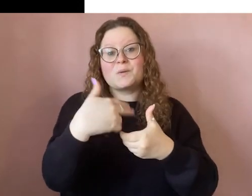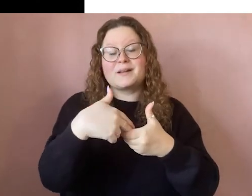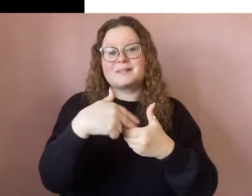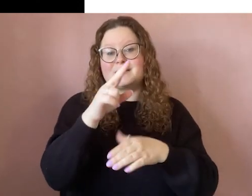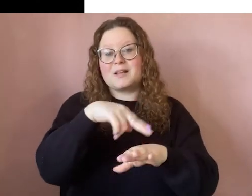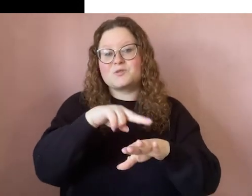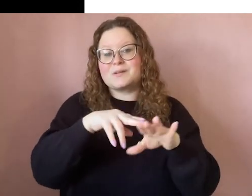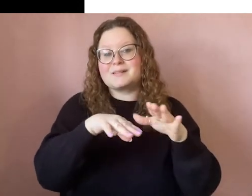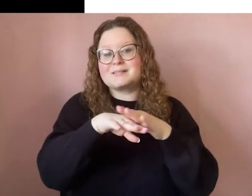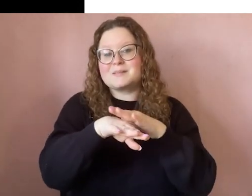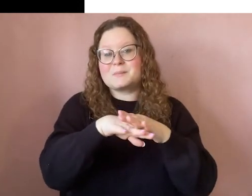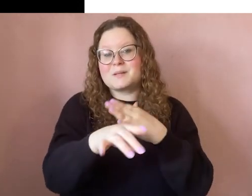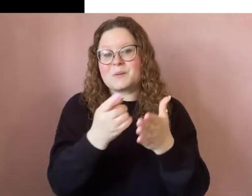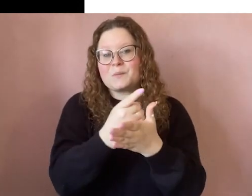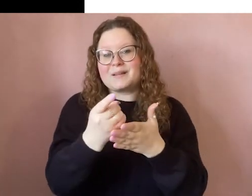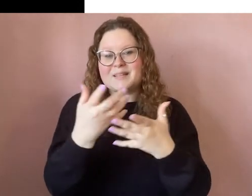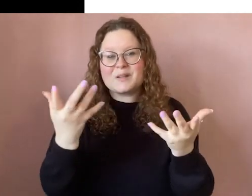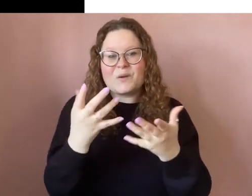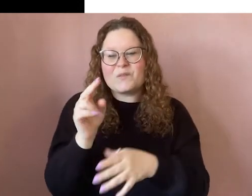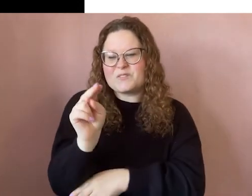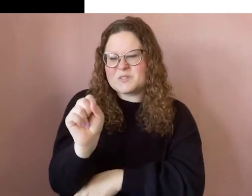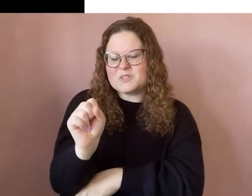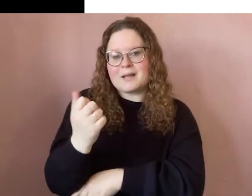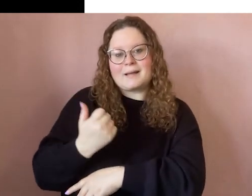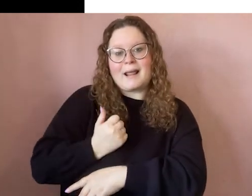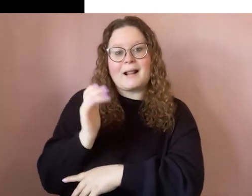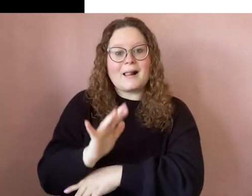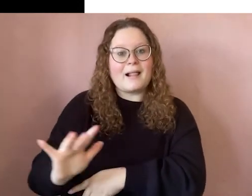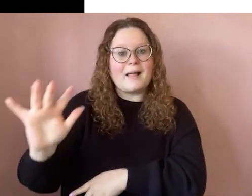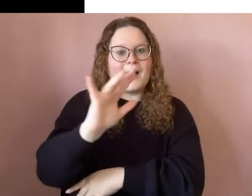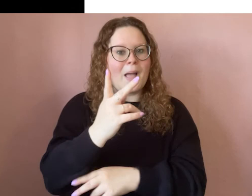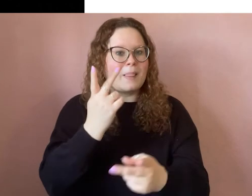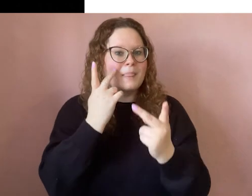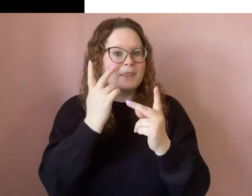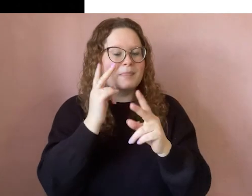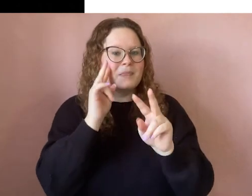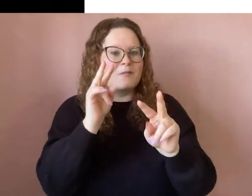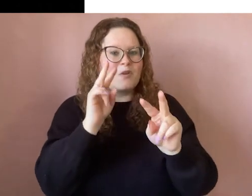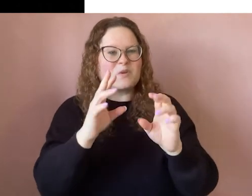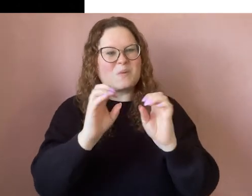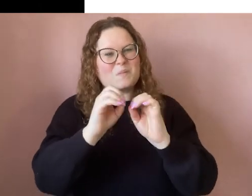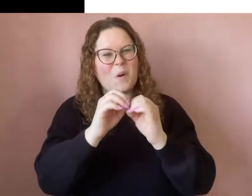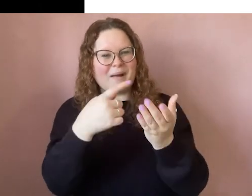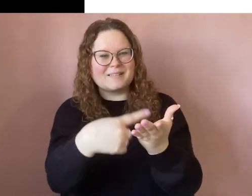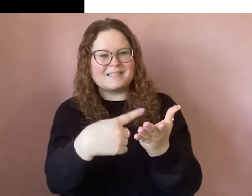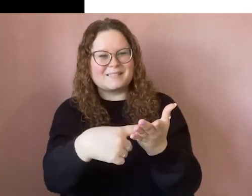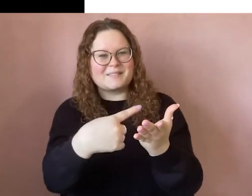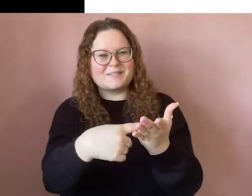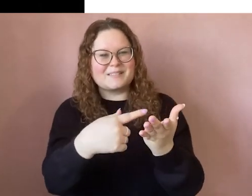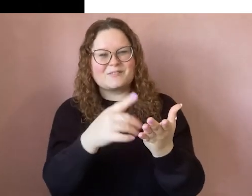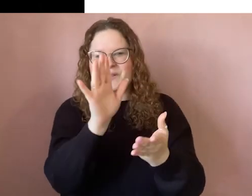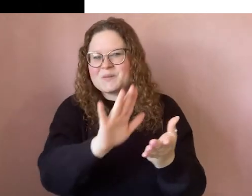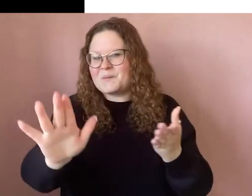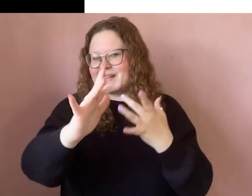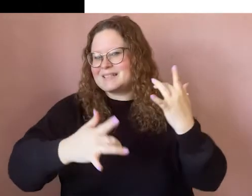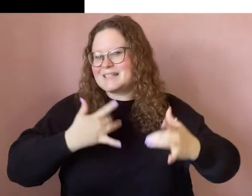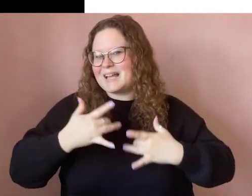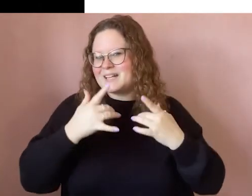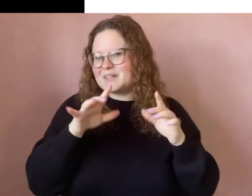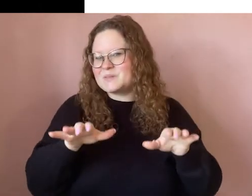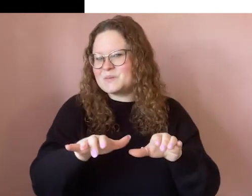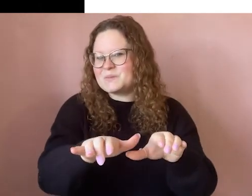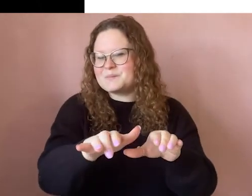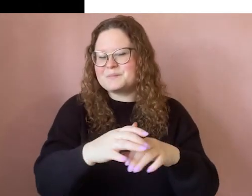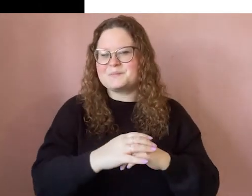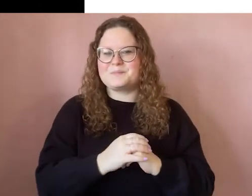from now, but real-time research that demonstrates how we can prevent chronic job stress. That's enemy number 1, in my opinion.